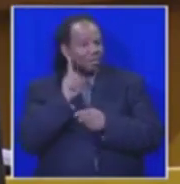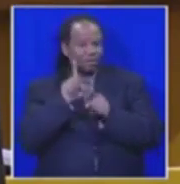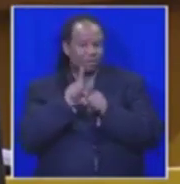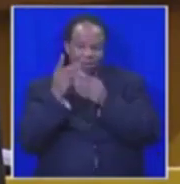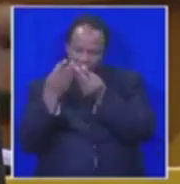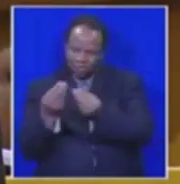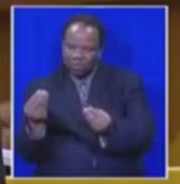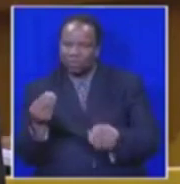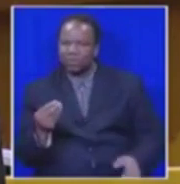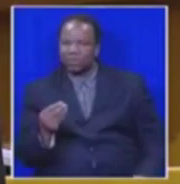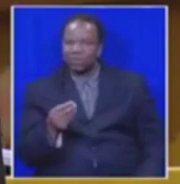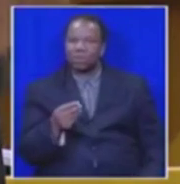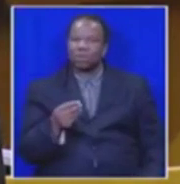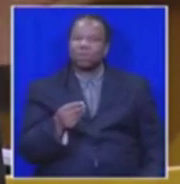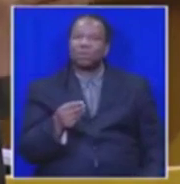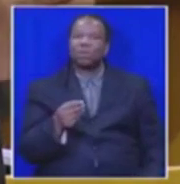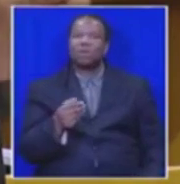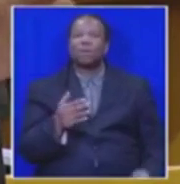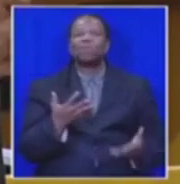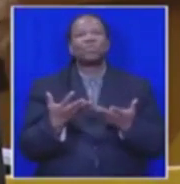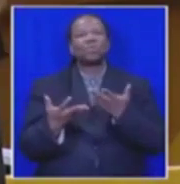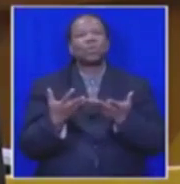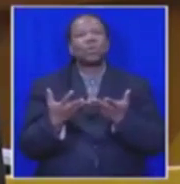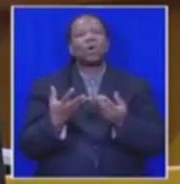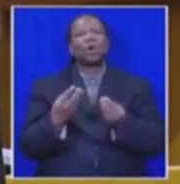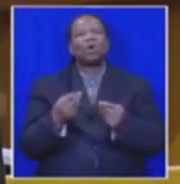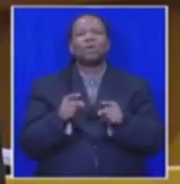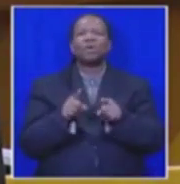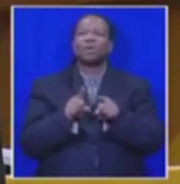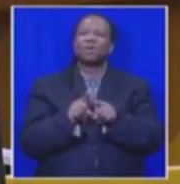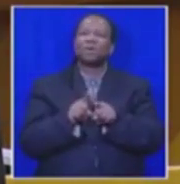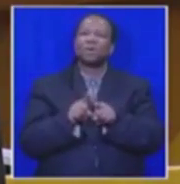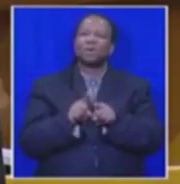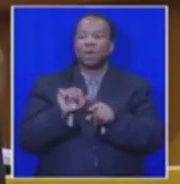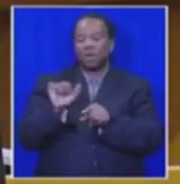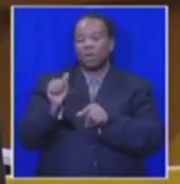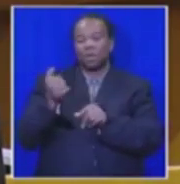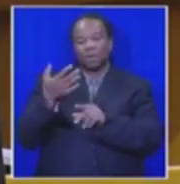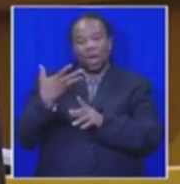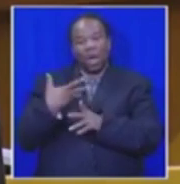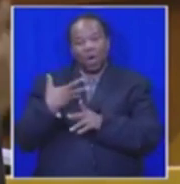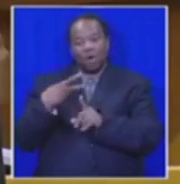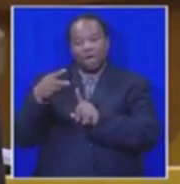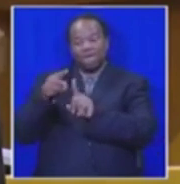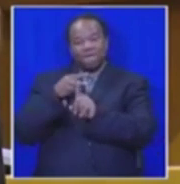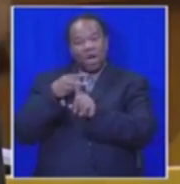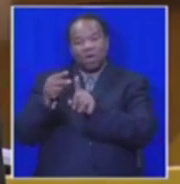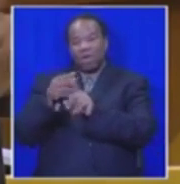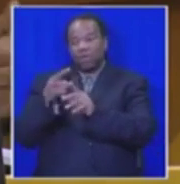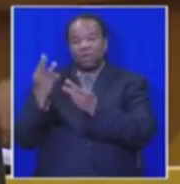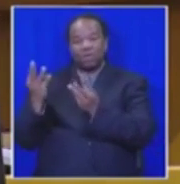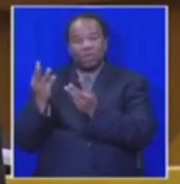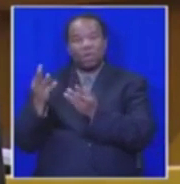we did not address of violence is that we come from a very violent system